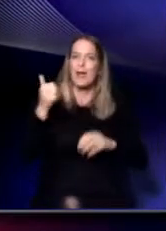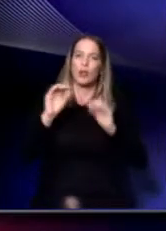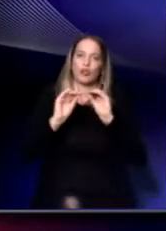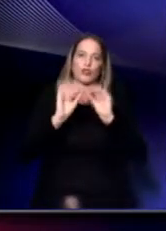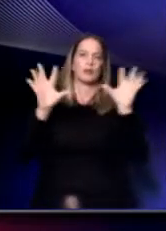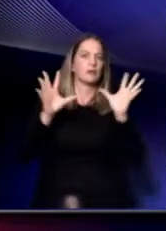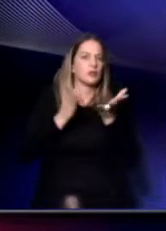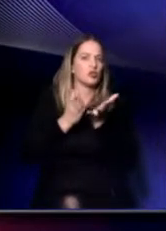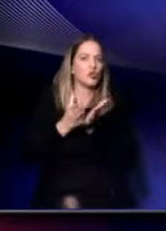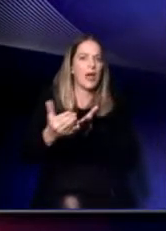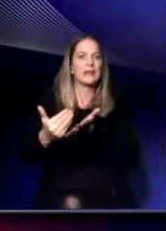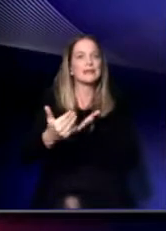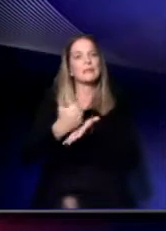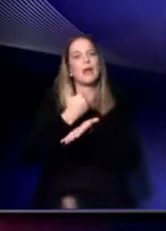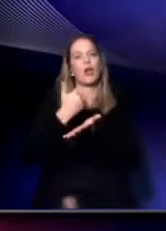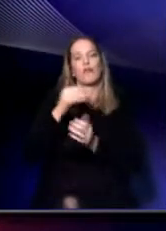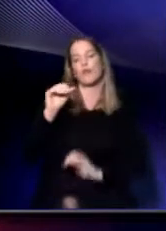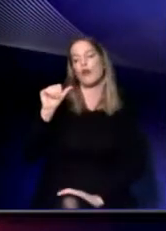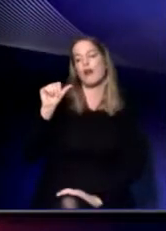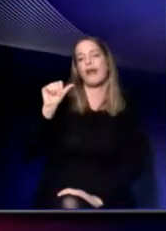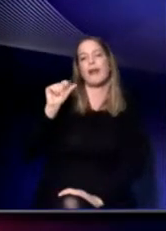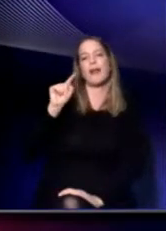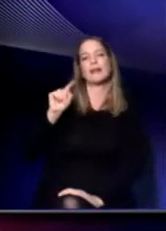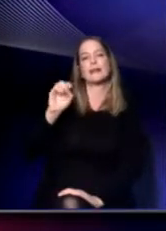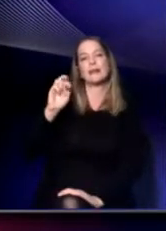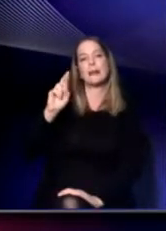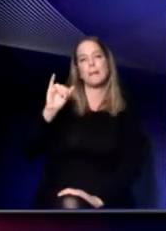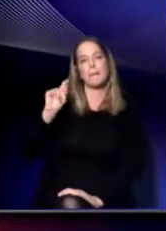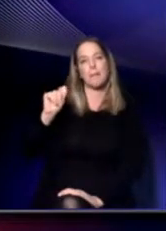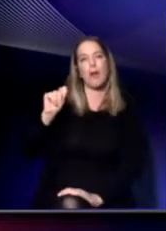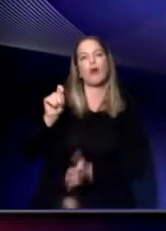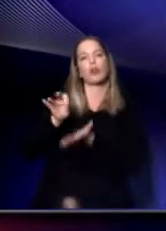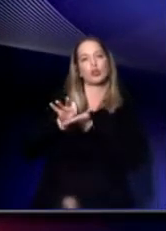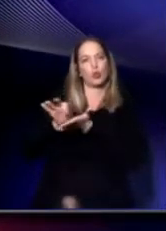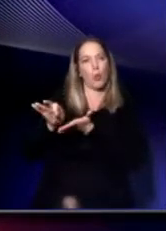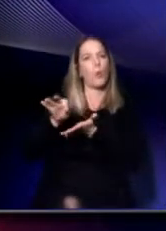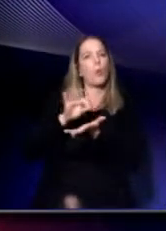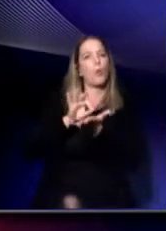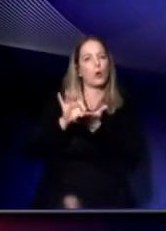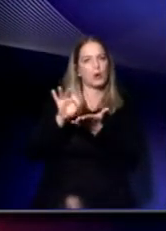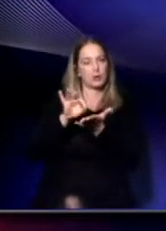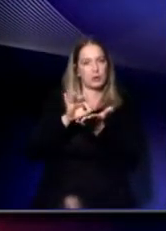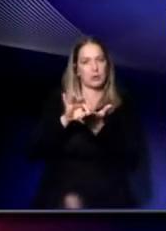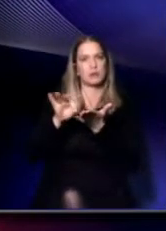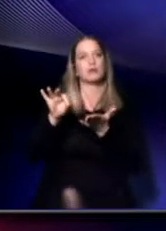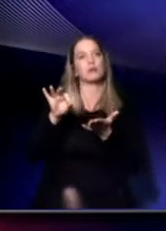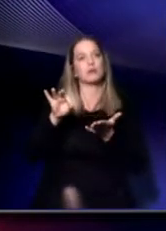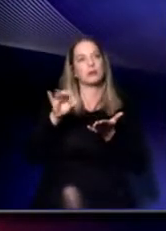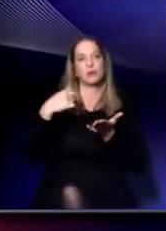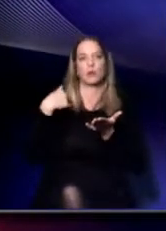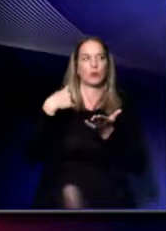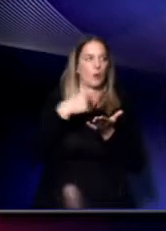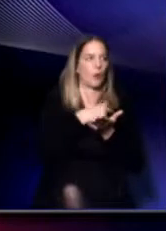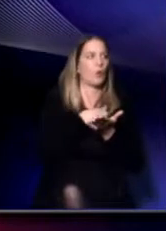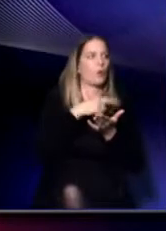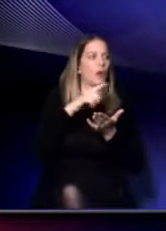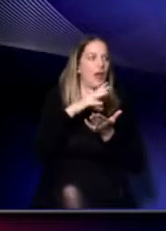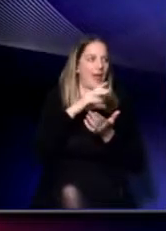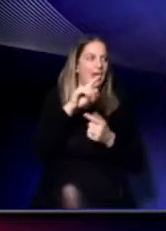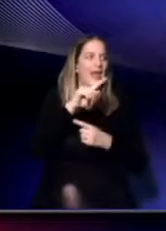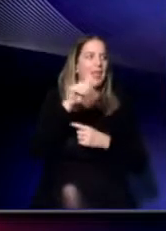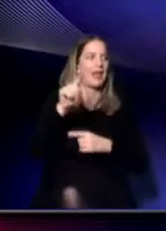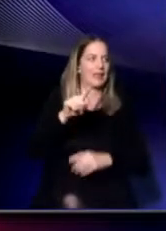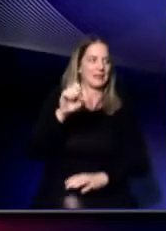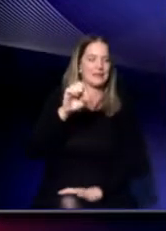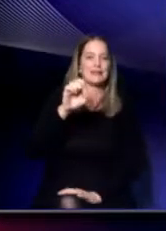transparency for our Easy Merit scores and Azella scores that we need to come into compliance with from